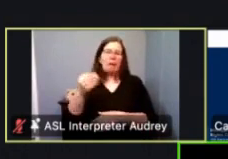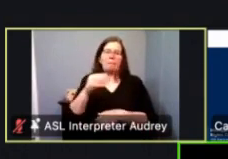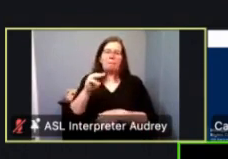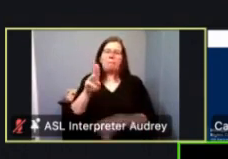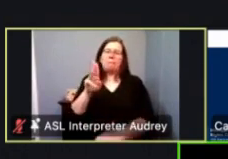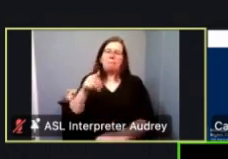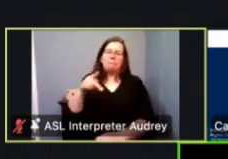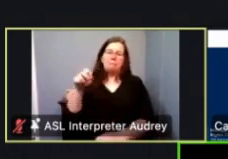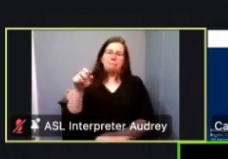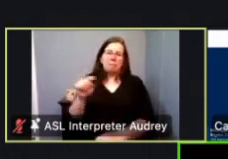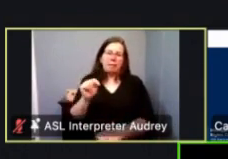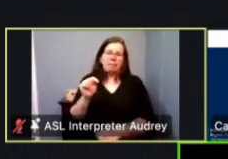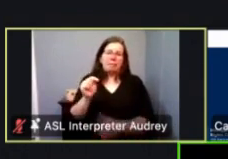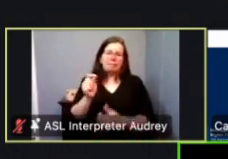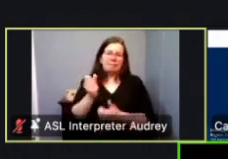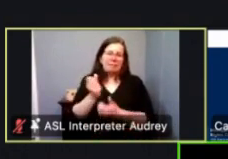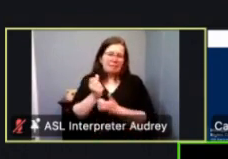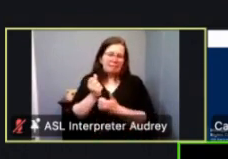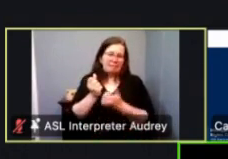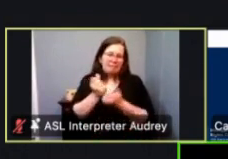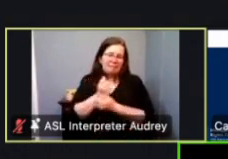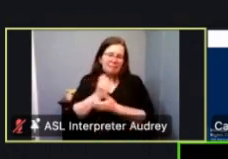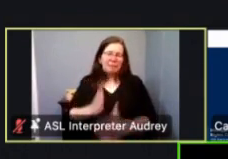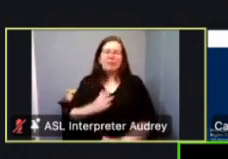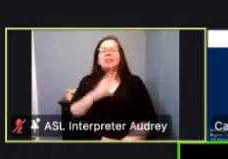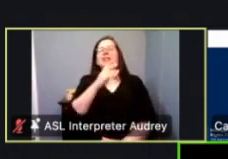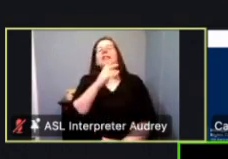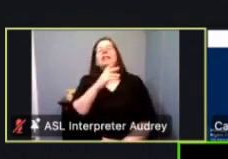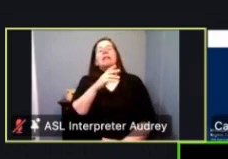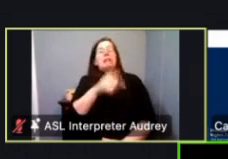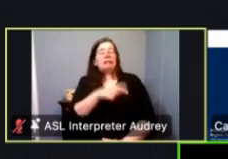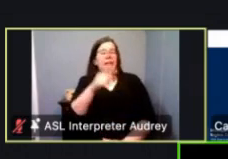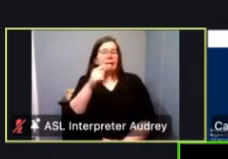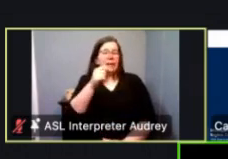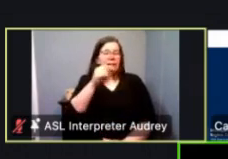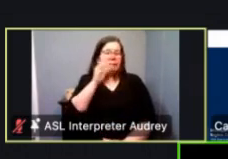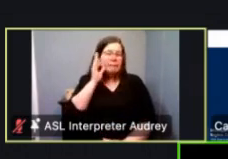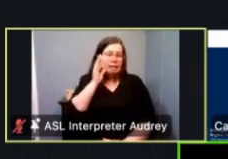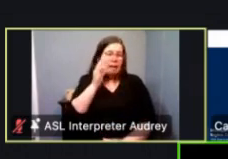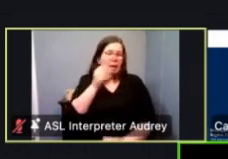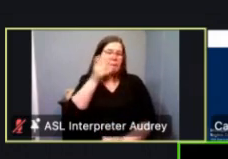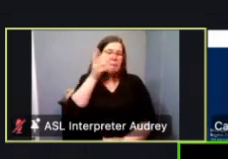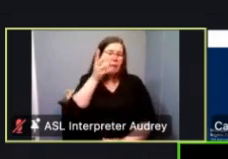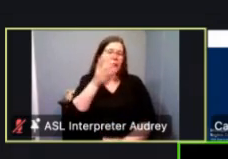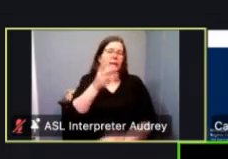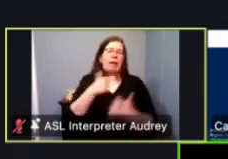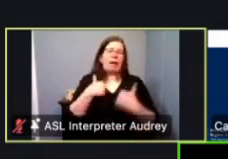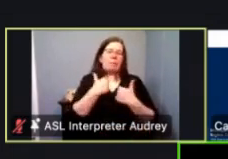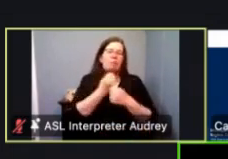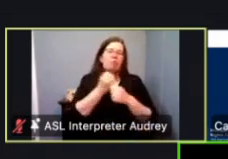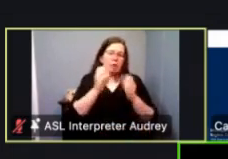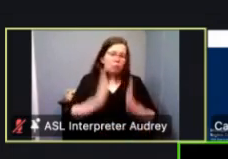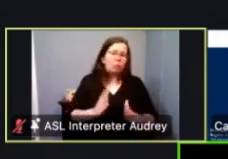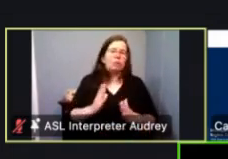Ashley, non-binary lesbian, cat parent, mental health advocate, animal rescuer.